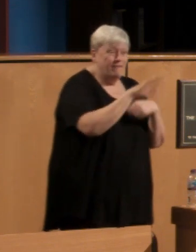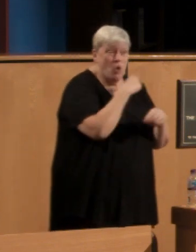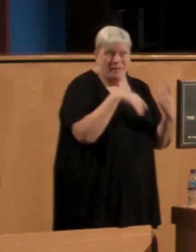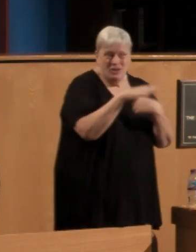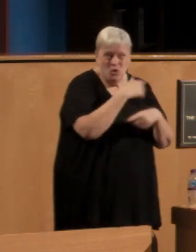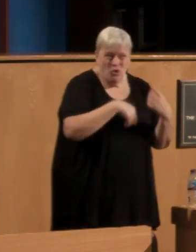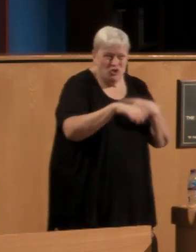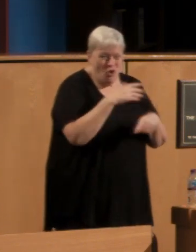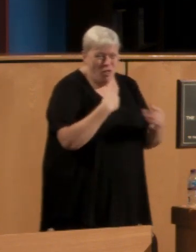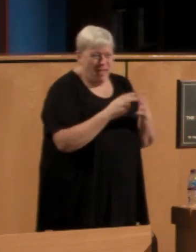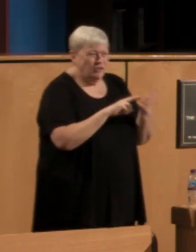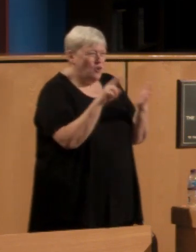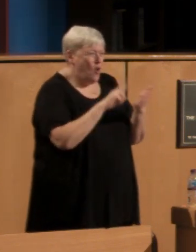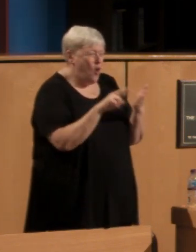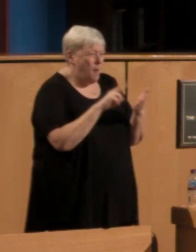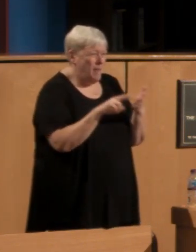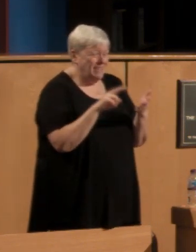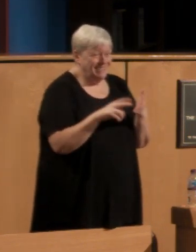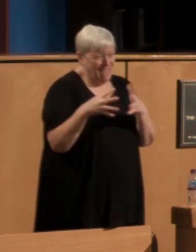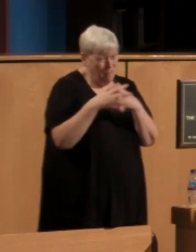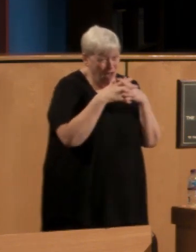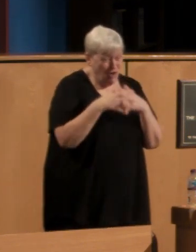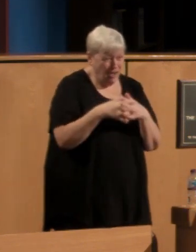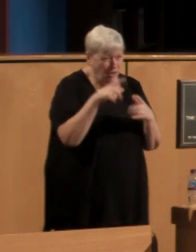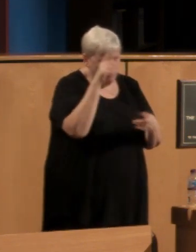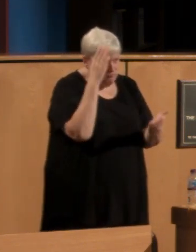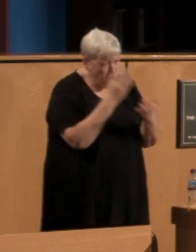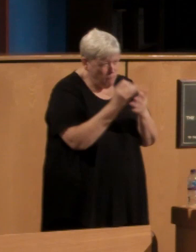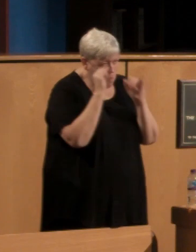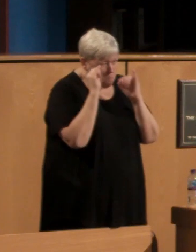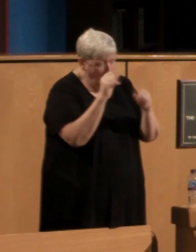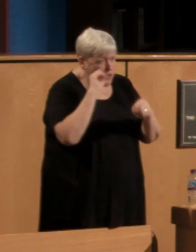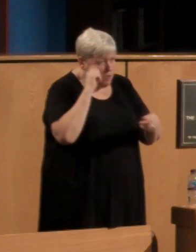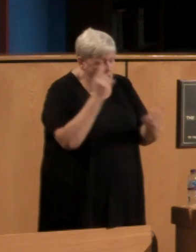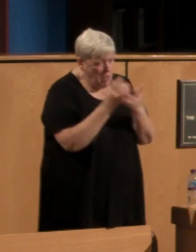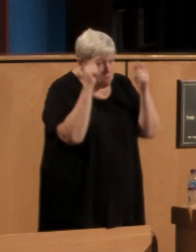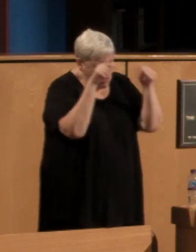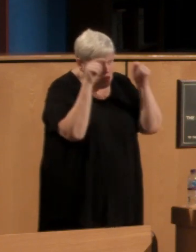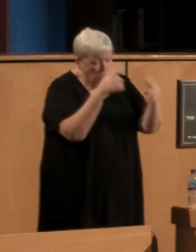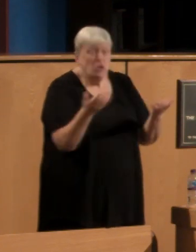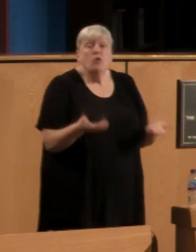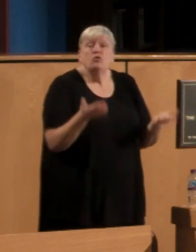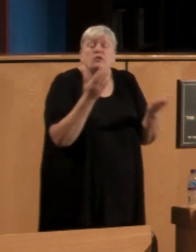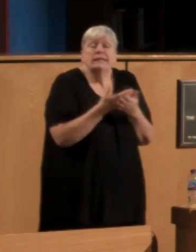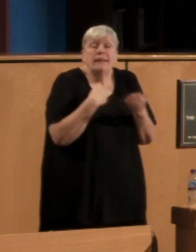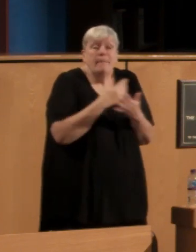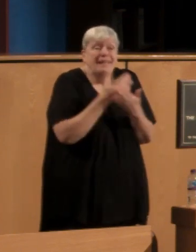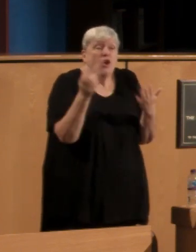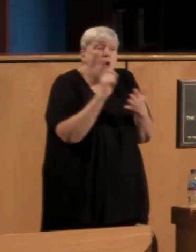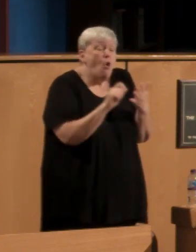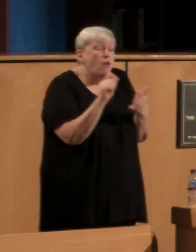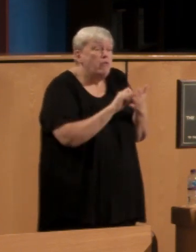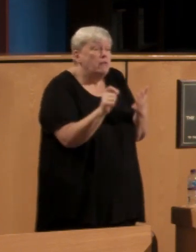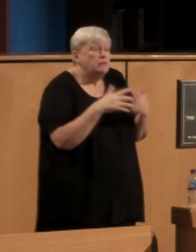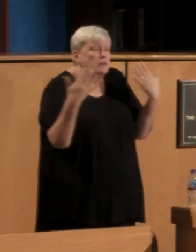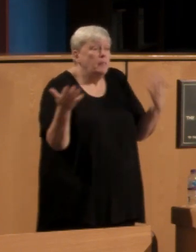white America is bad and will be punished. And a lot of the authors of the big